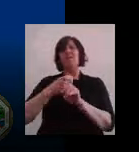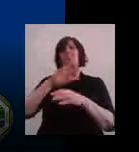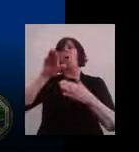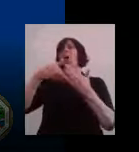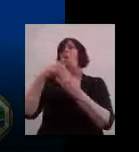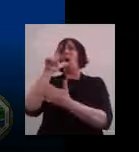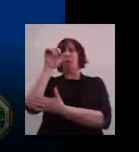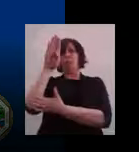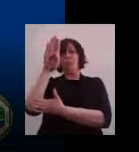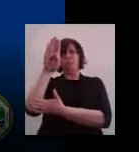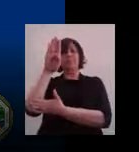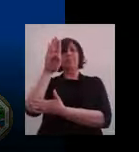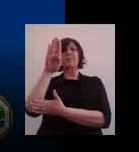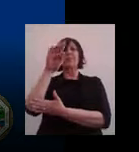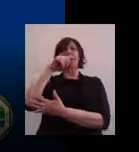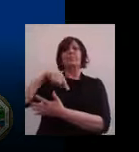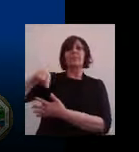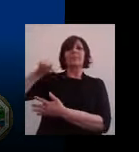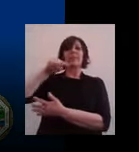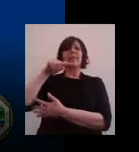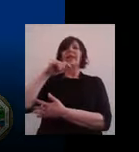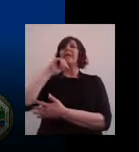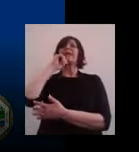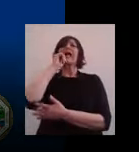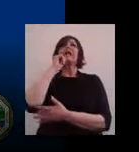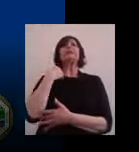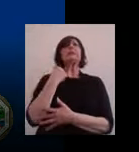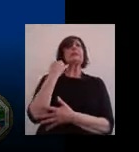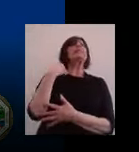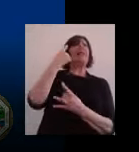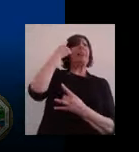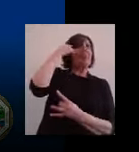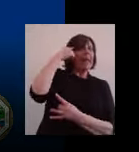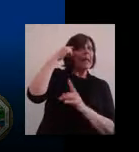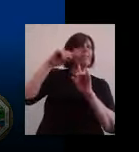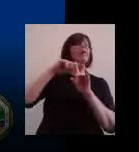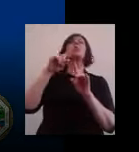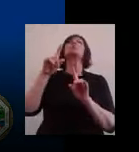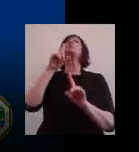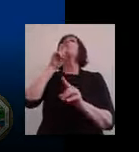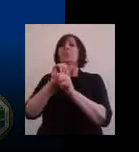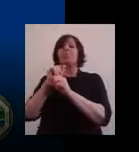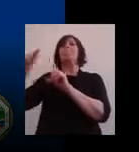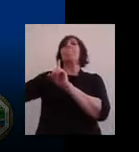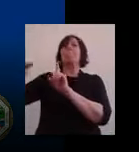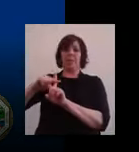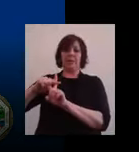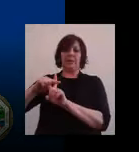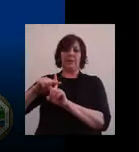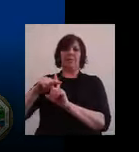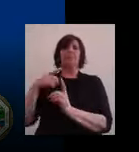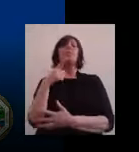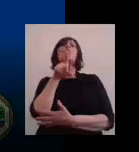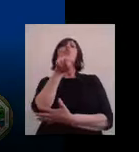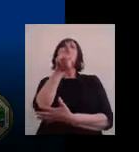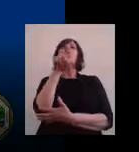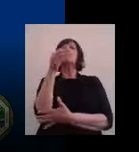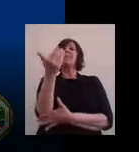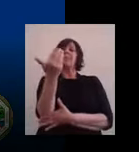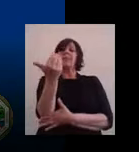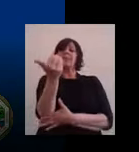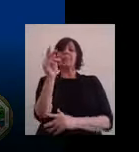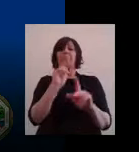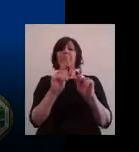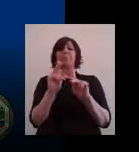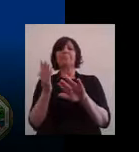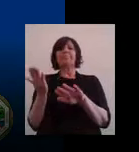presumed positive. These are confirmed positive cases. There are 115 people who unfortunately have died.